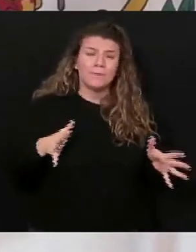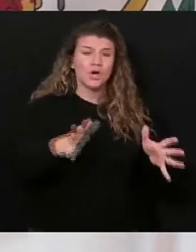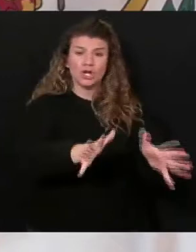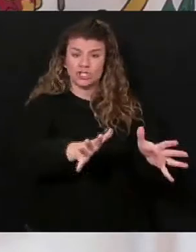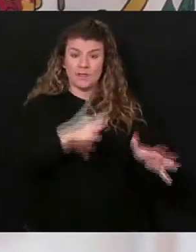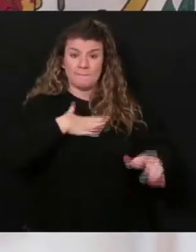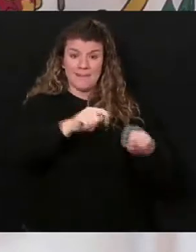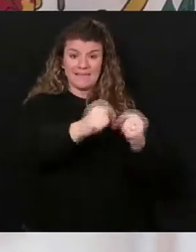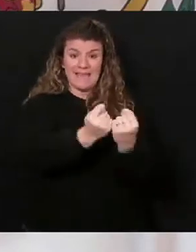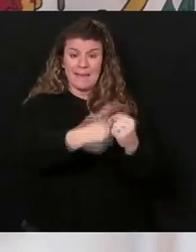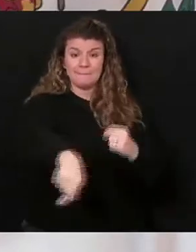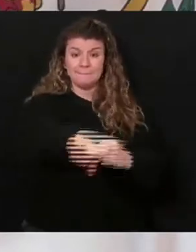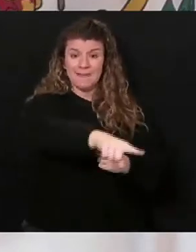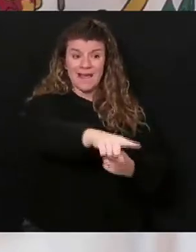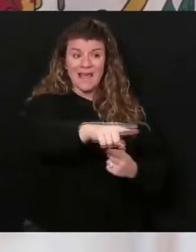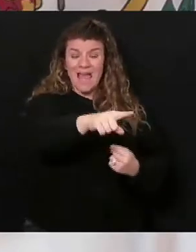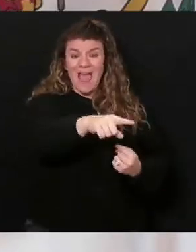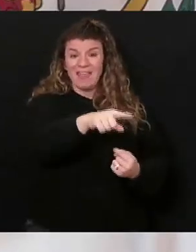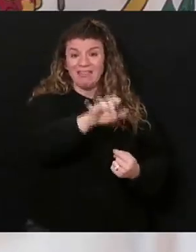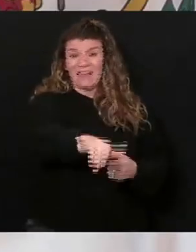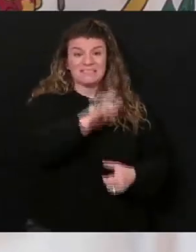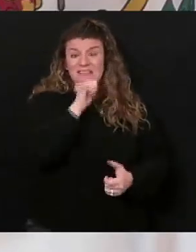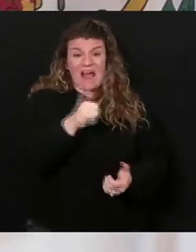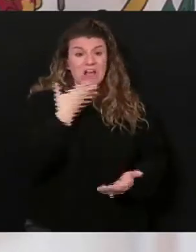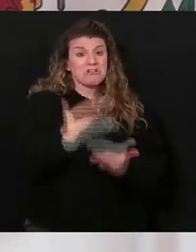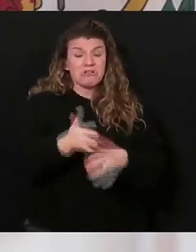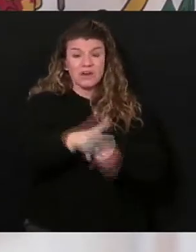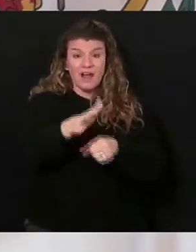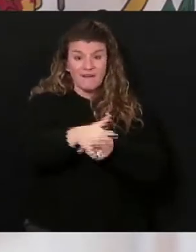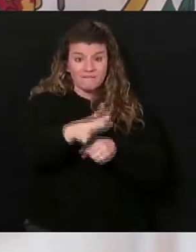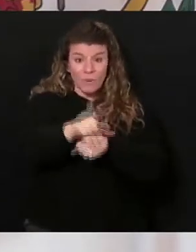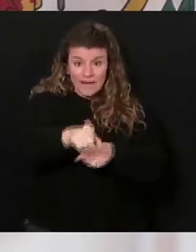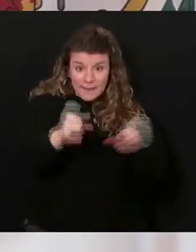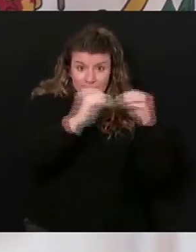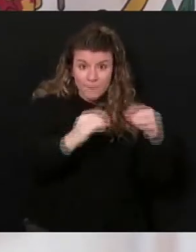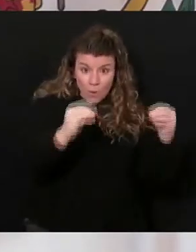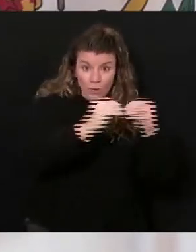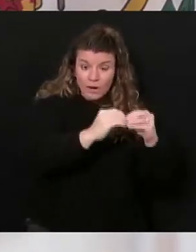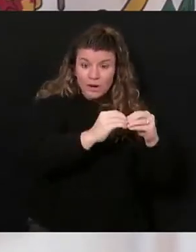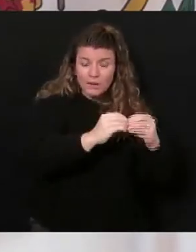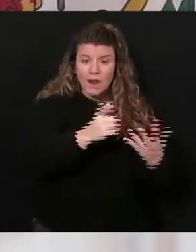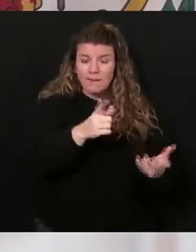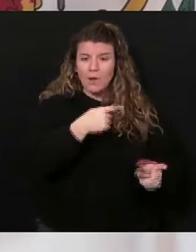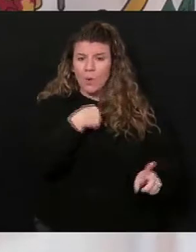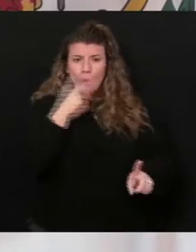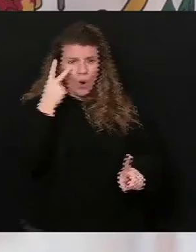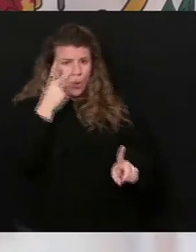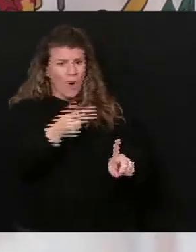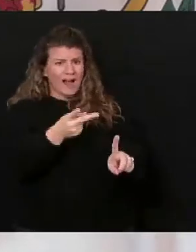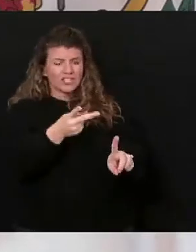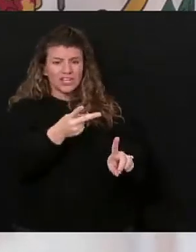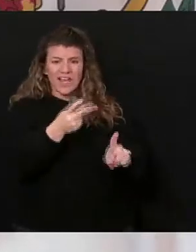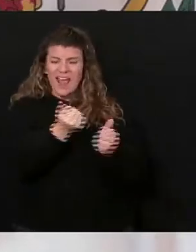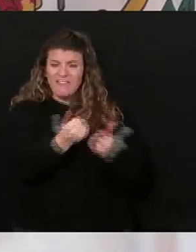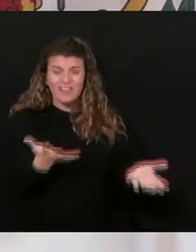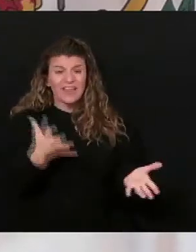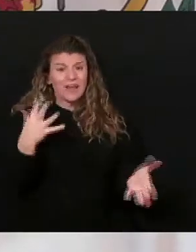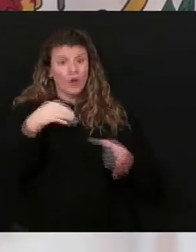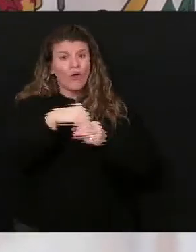say, still not good enough. You know, we've had to watch really closely after all the economics of our